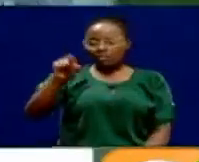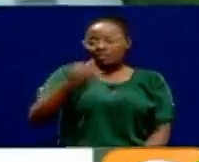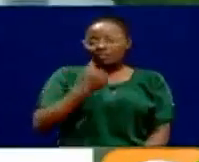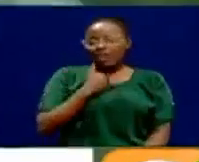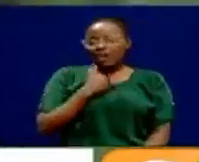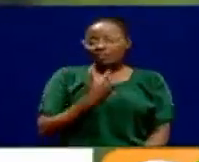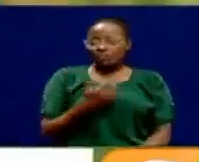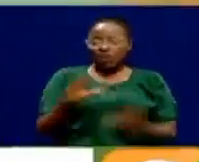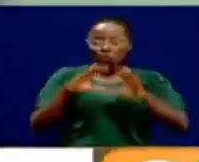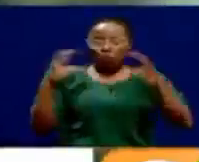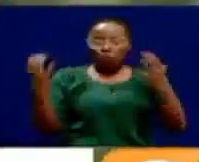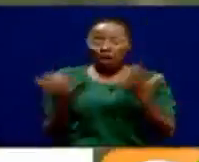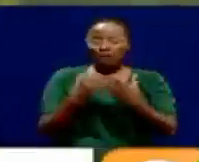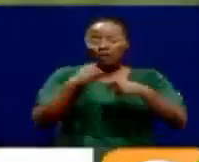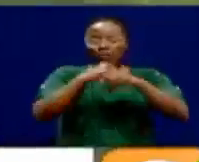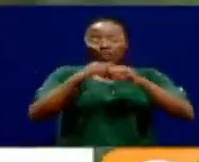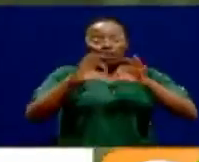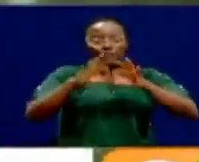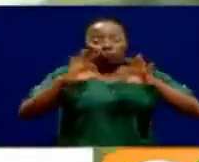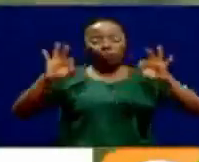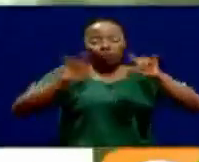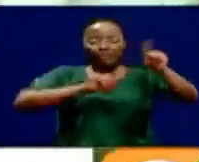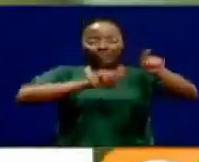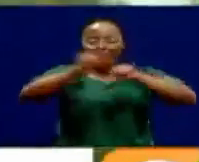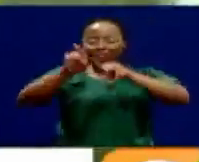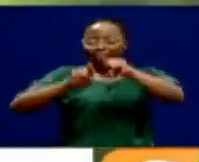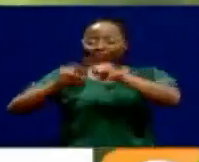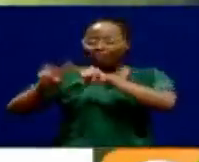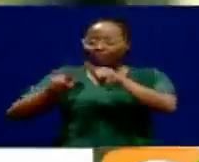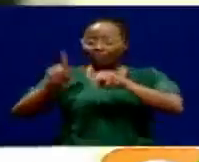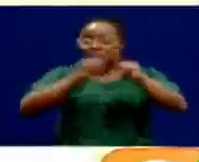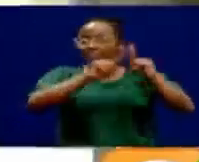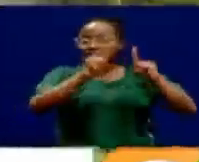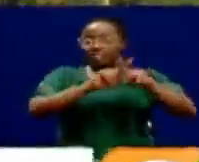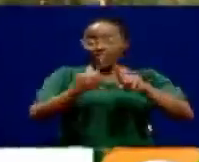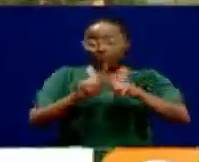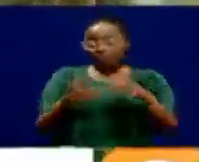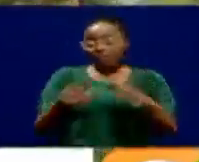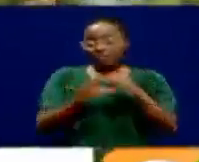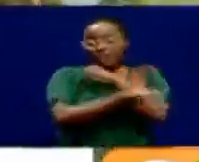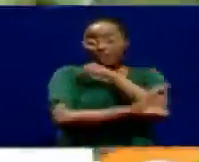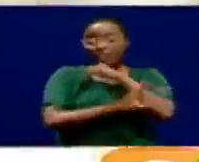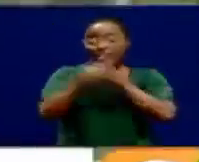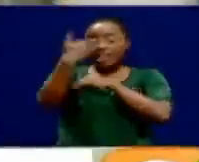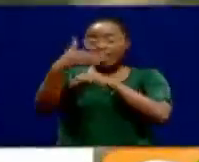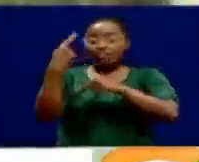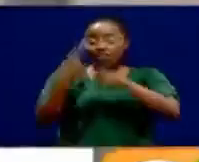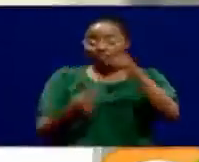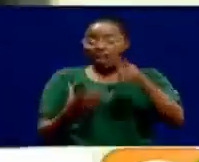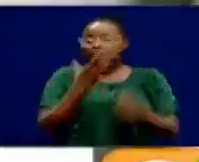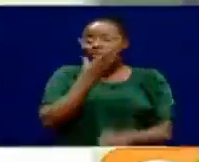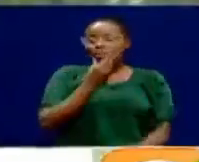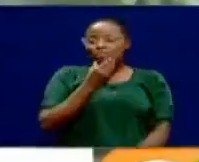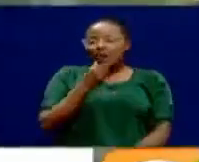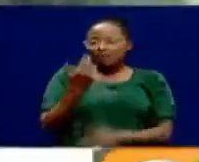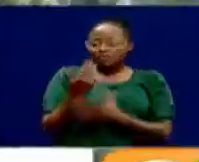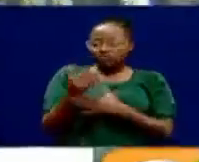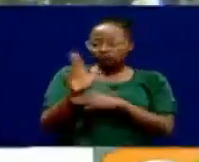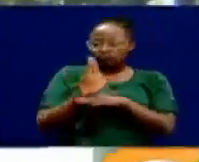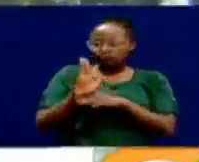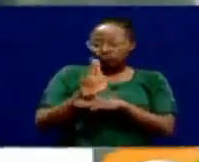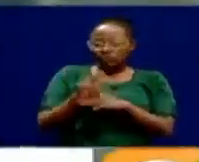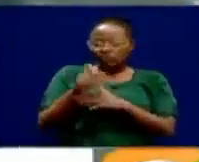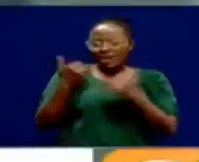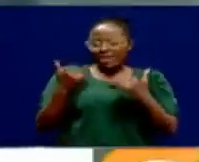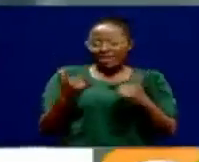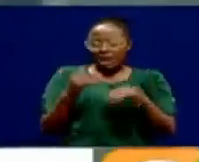preferred way of seeing the world is by making long overland journeys cutting across continents. As he does every year, Slawek is currently spending the Polish